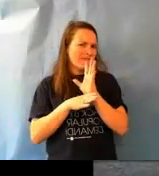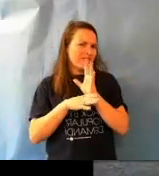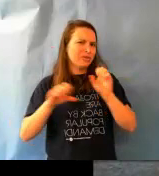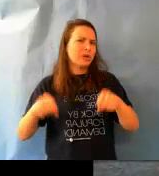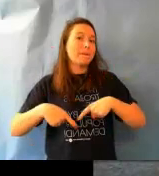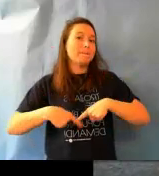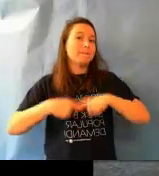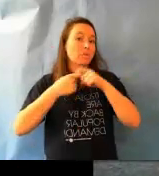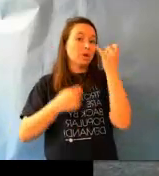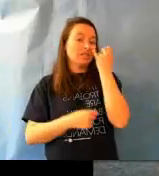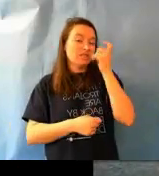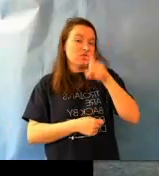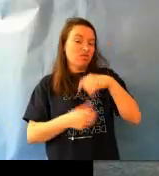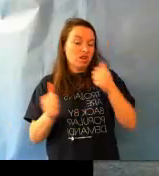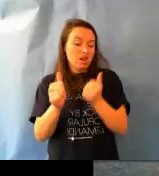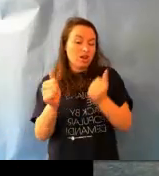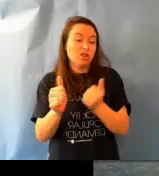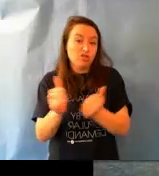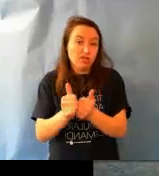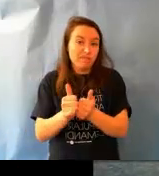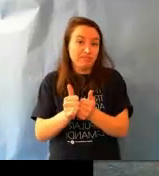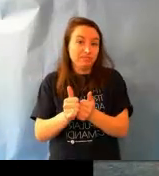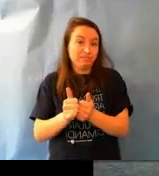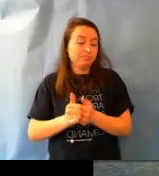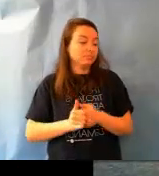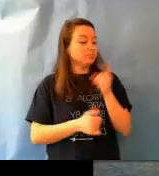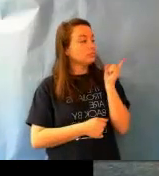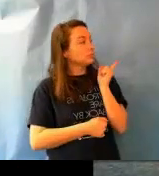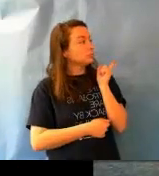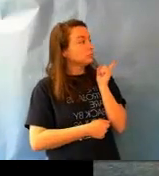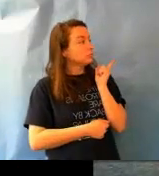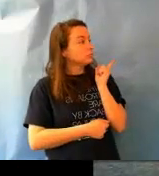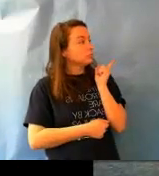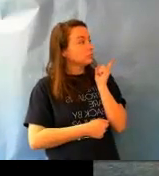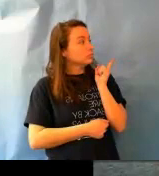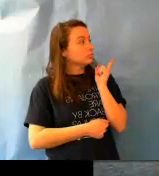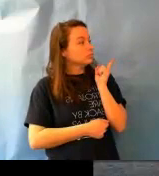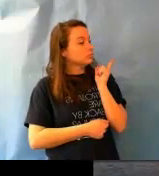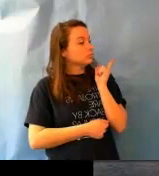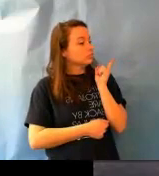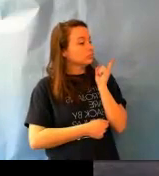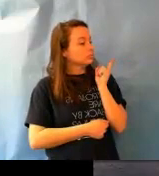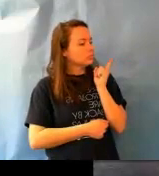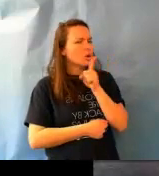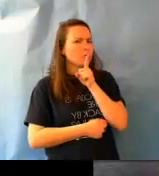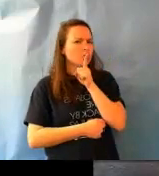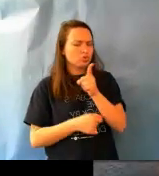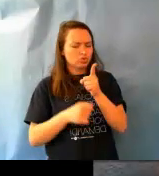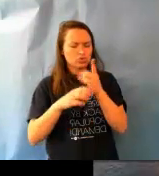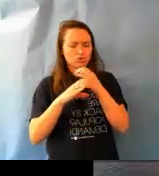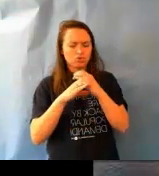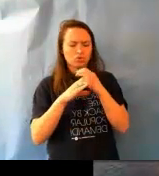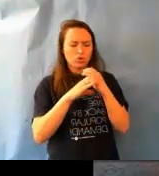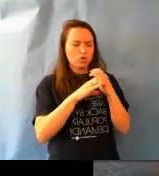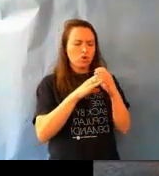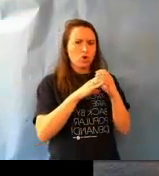we can pause and catch up. All right, so we have 9. So I'm going to draw 9 circles. Make sure your circles aren't